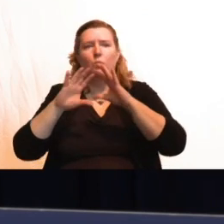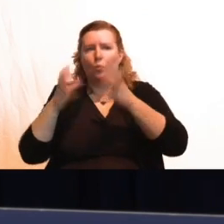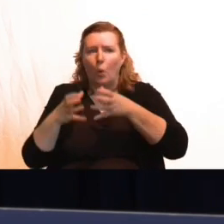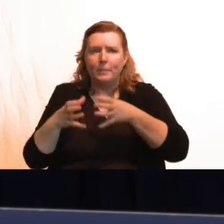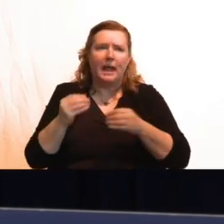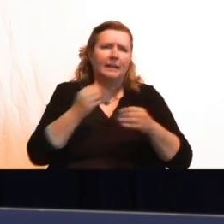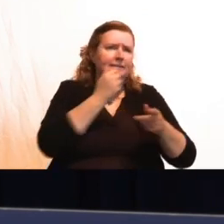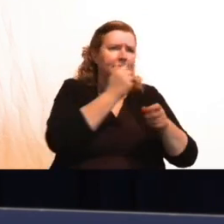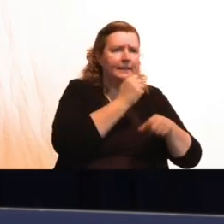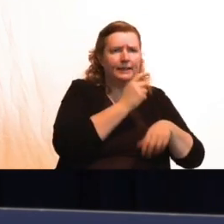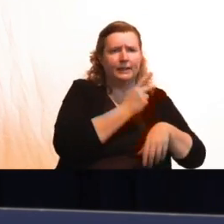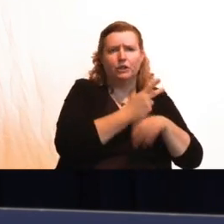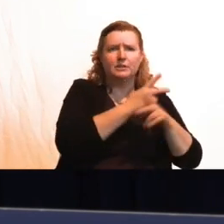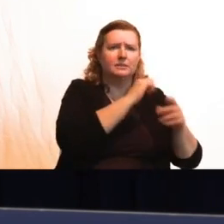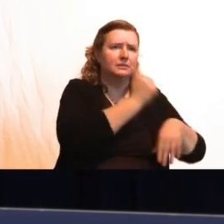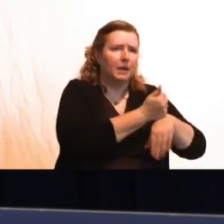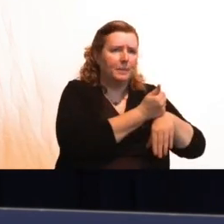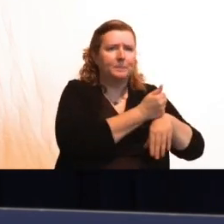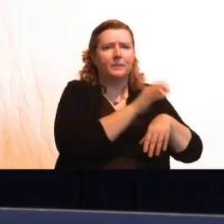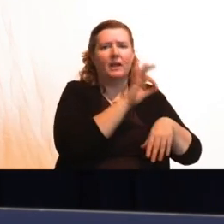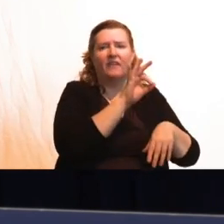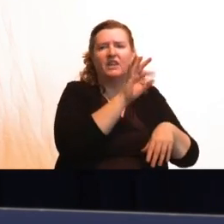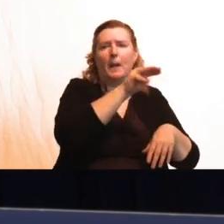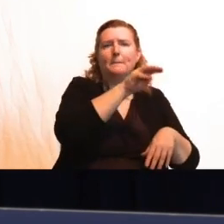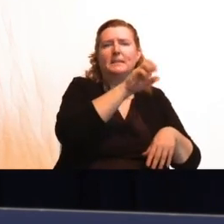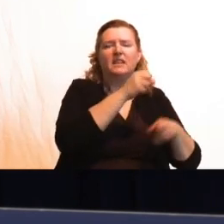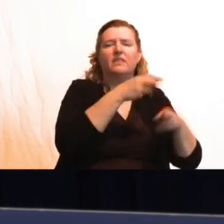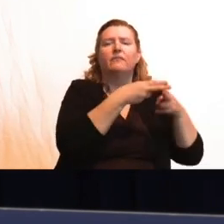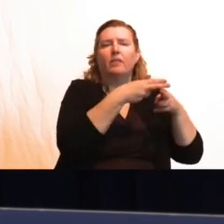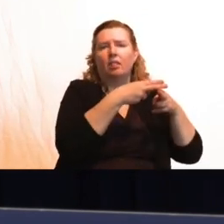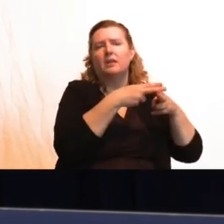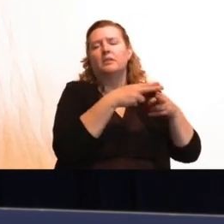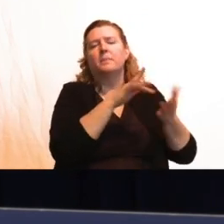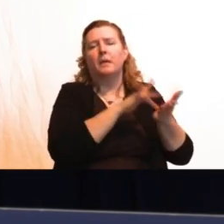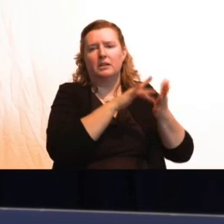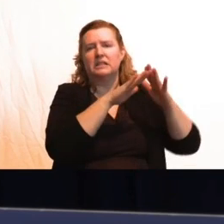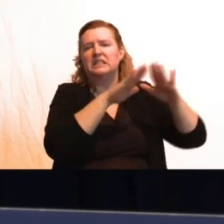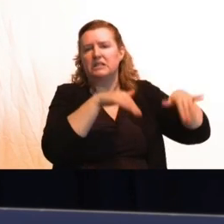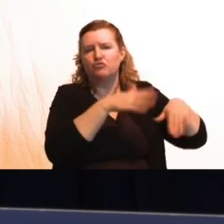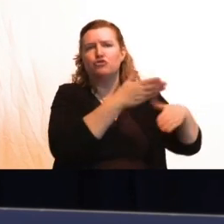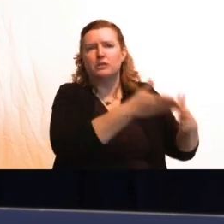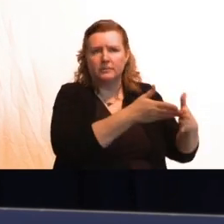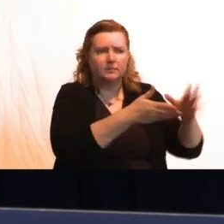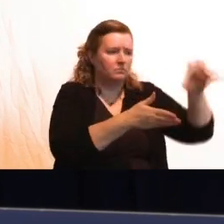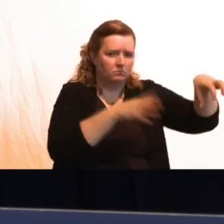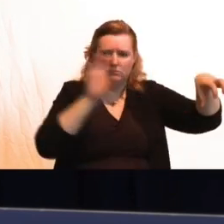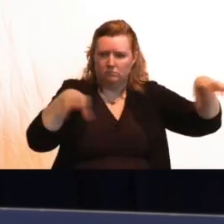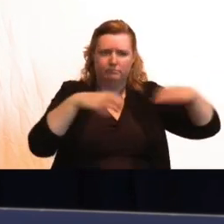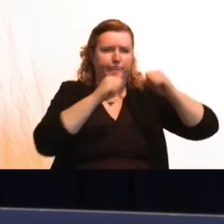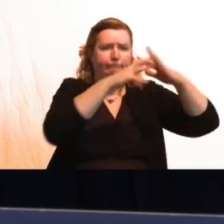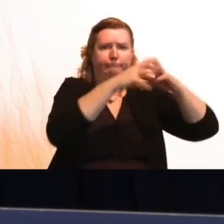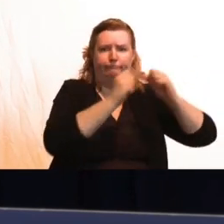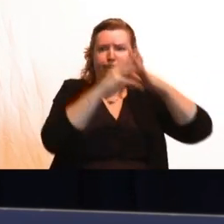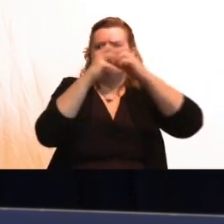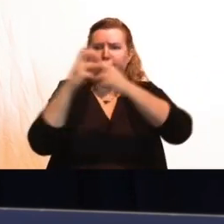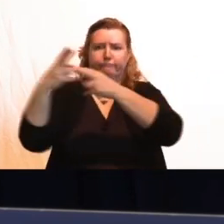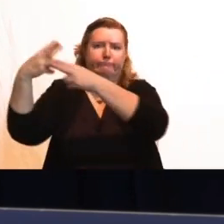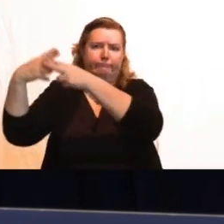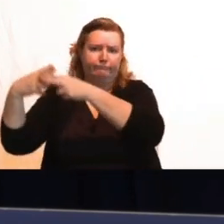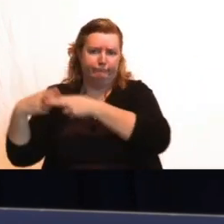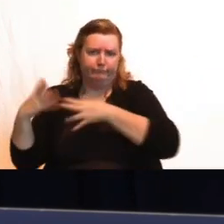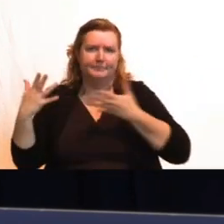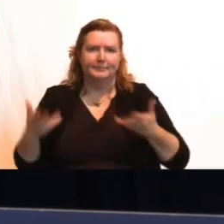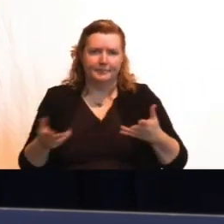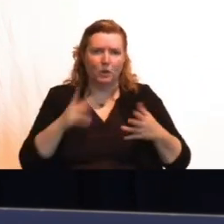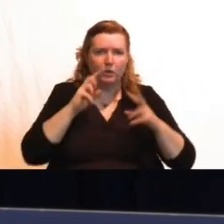sites. We followed the science and made decisions based on data and always through an equity lens,